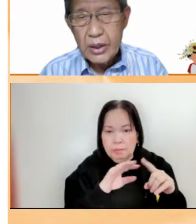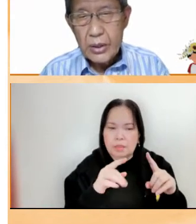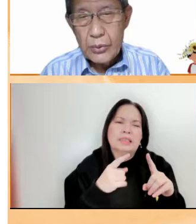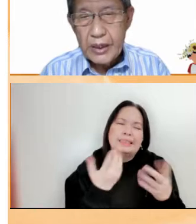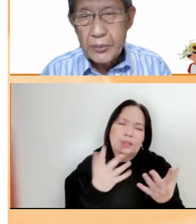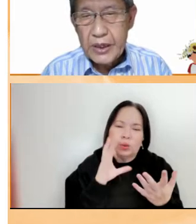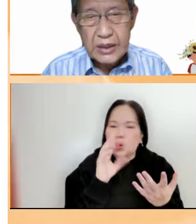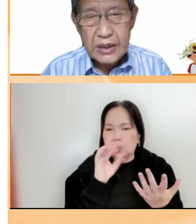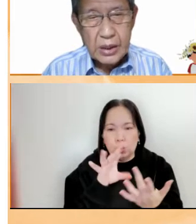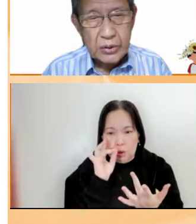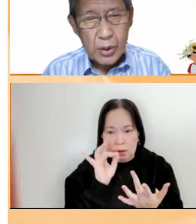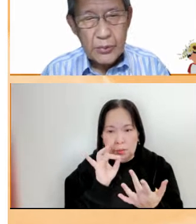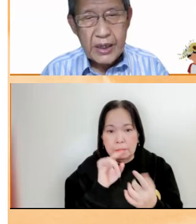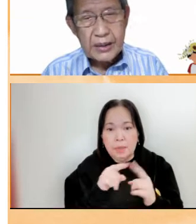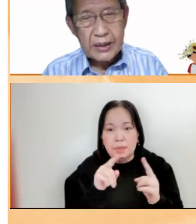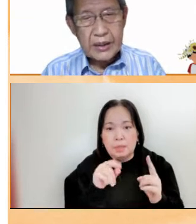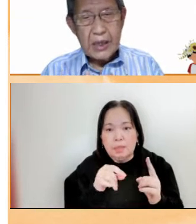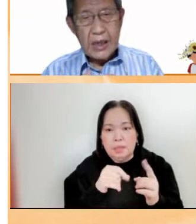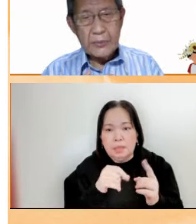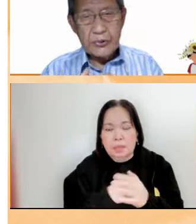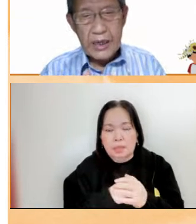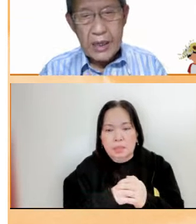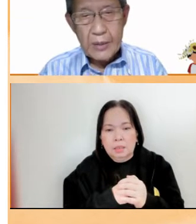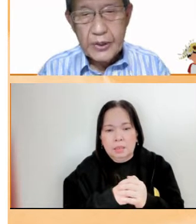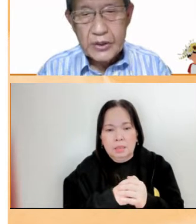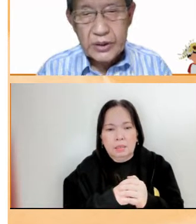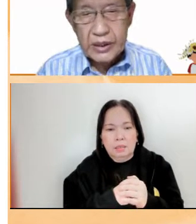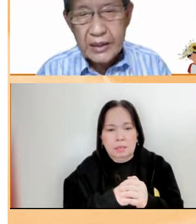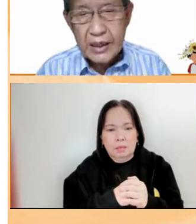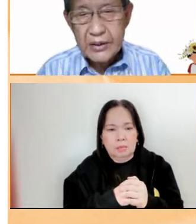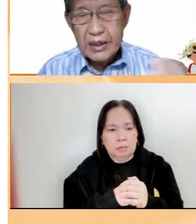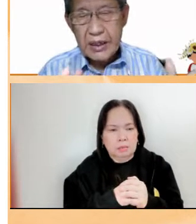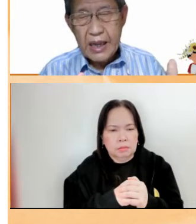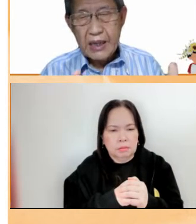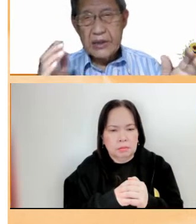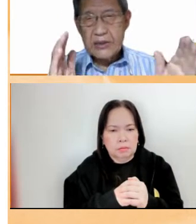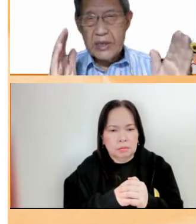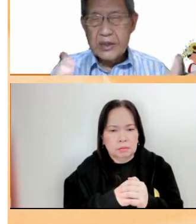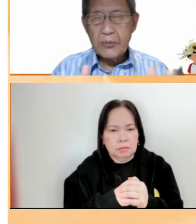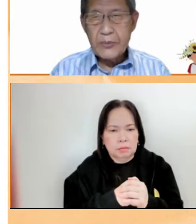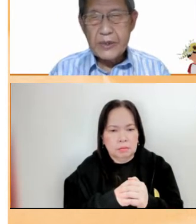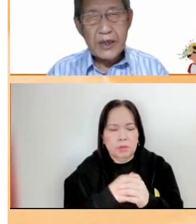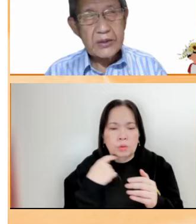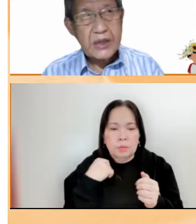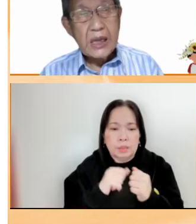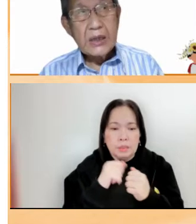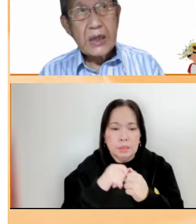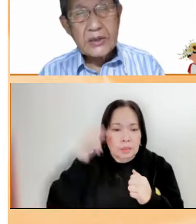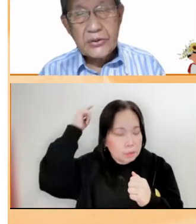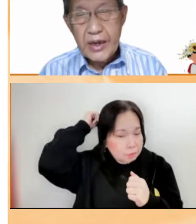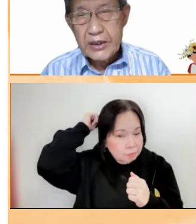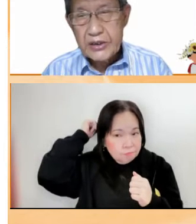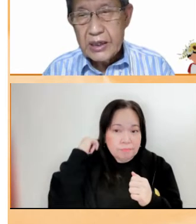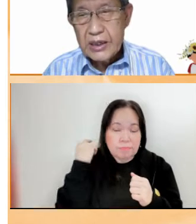associated with diminished autonomic and hypothalamic pituitary adrenal axis. That simply means